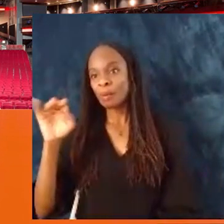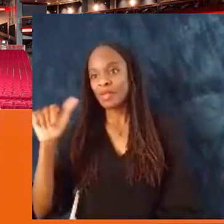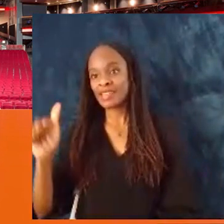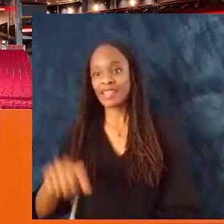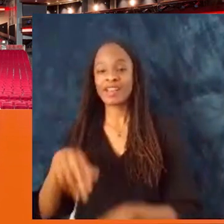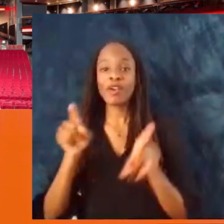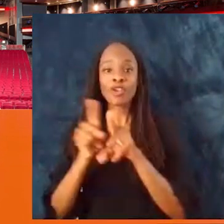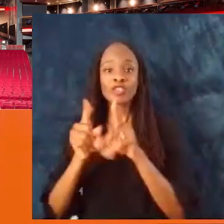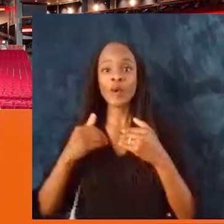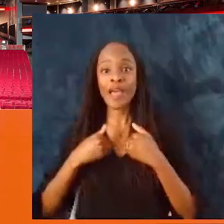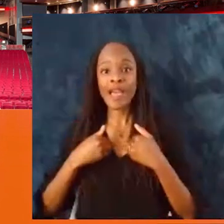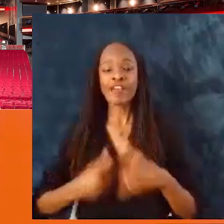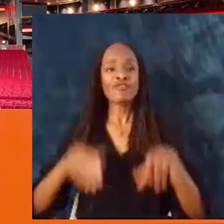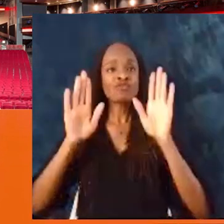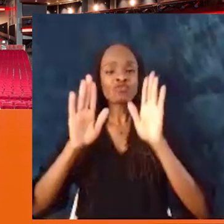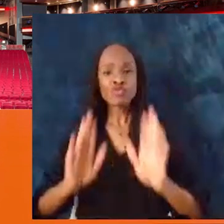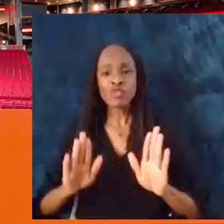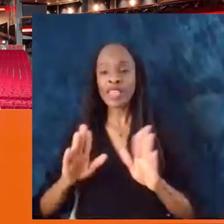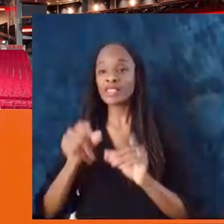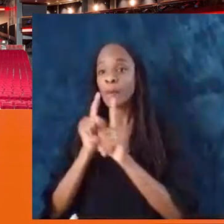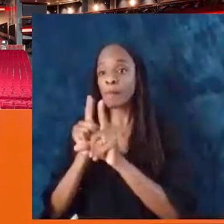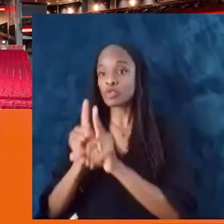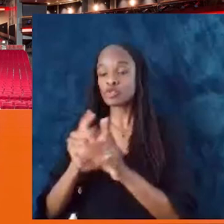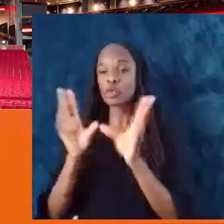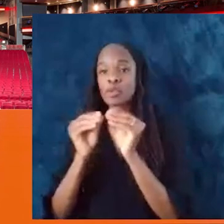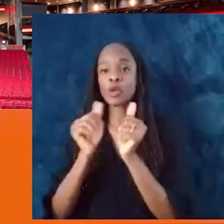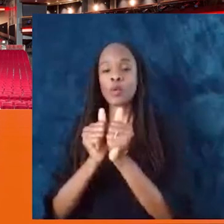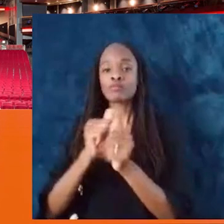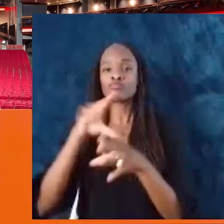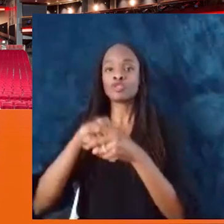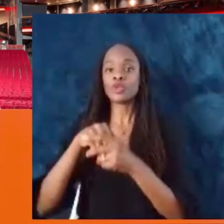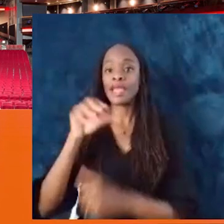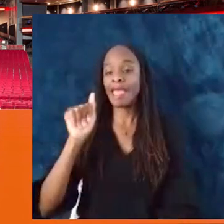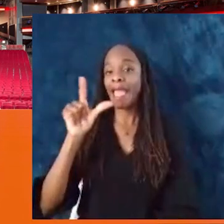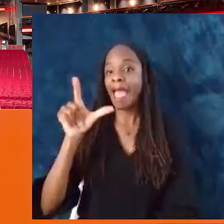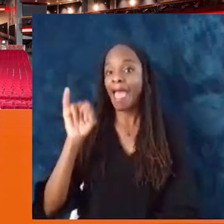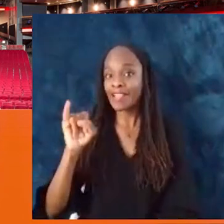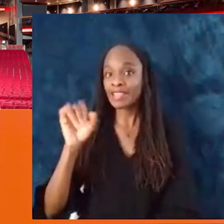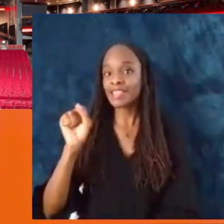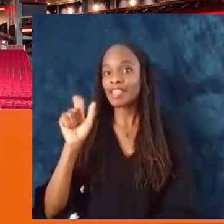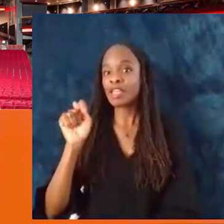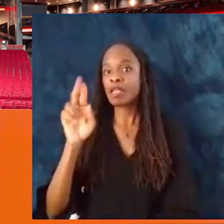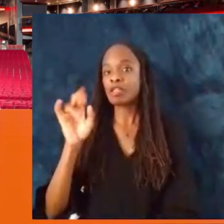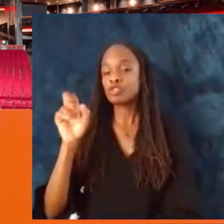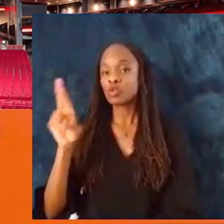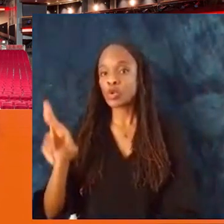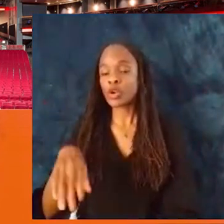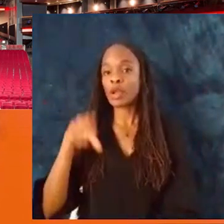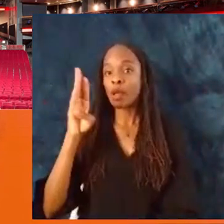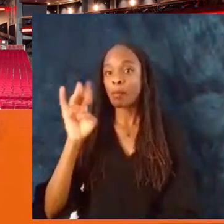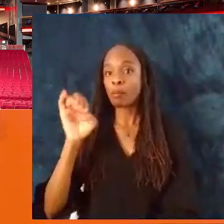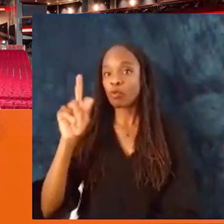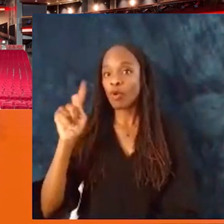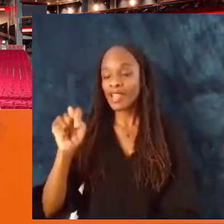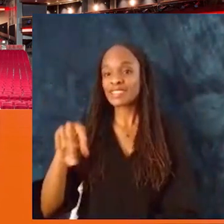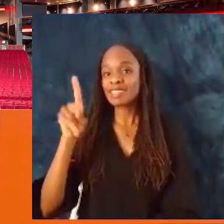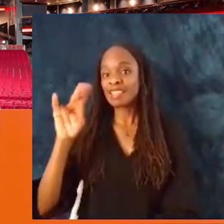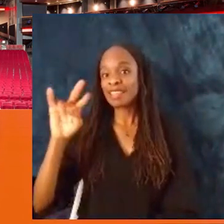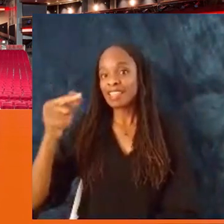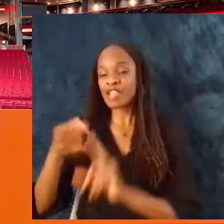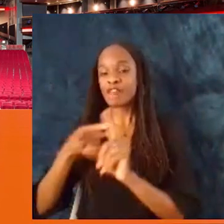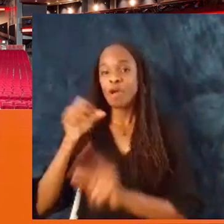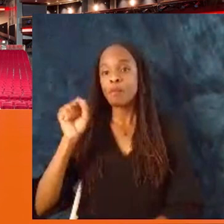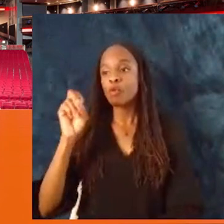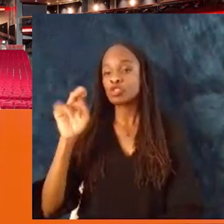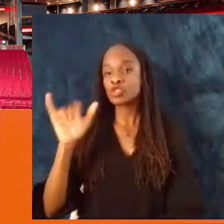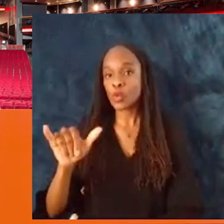including a mentor meeting with Tony Award-winning Ali Stroker, Brett King from Sony Pictures Entertainment,